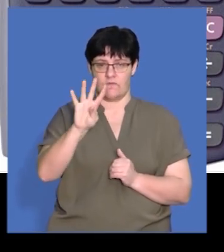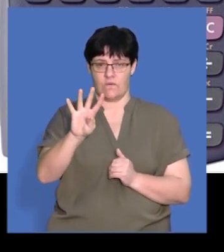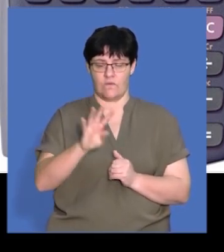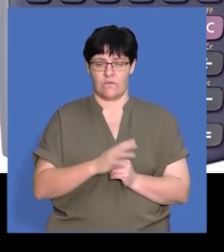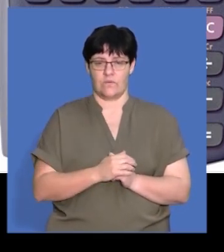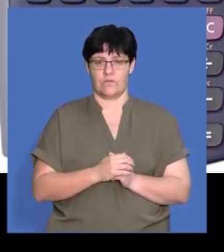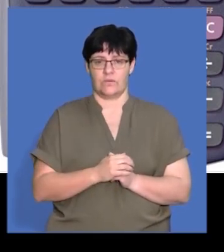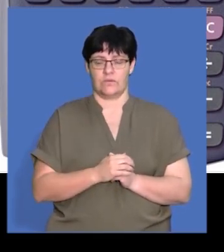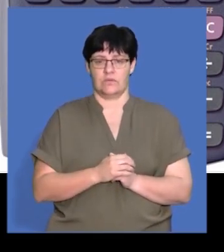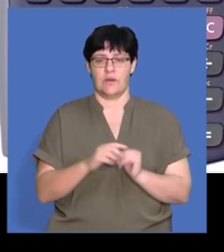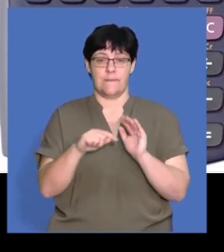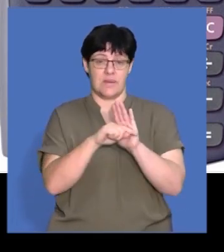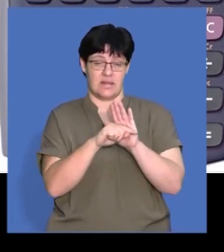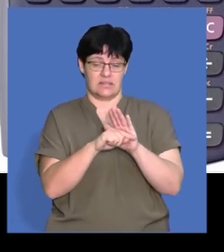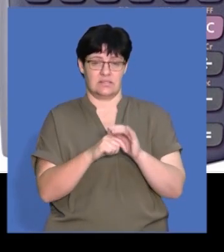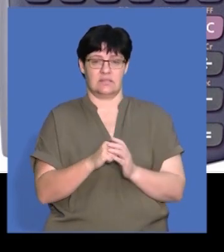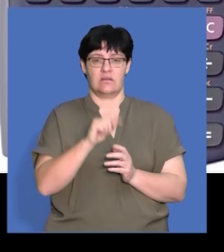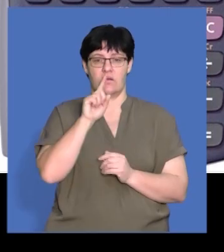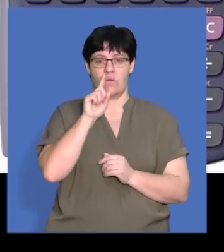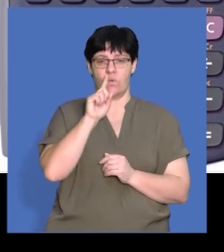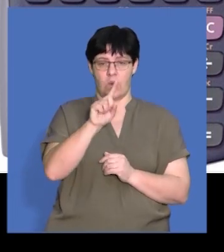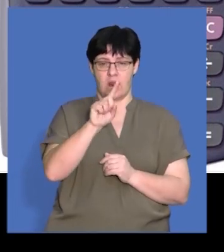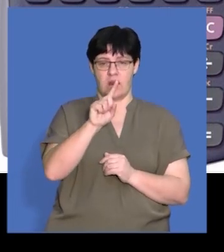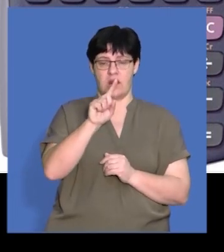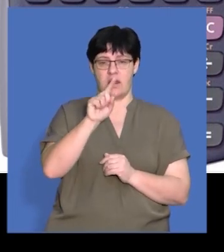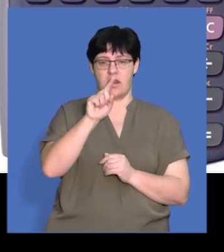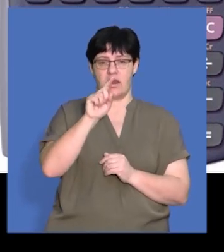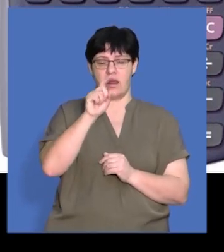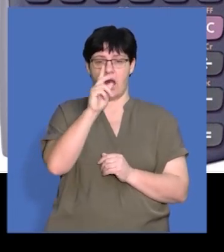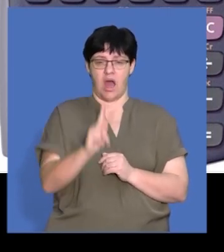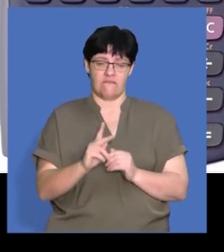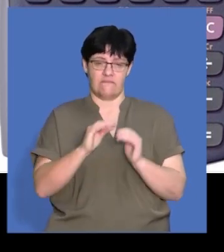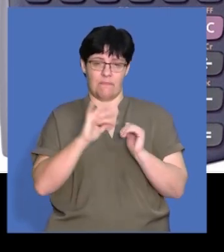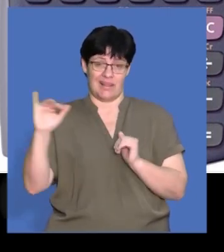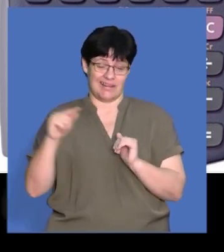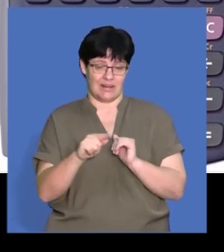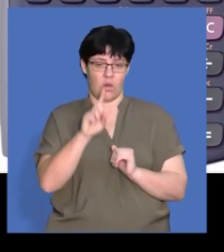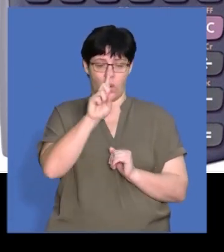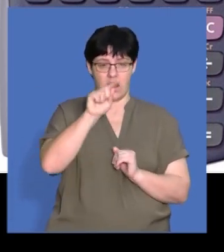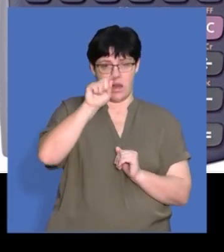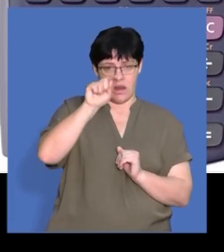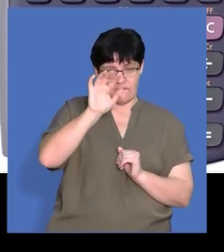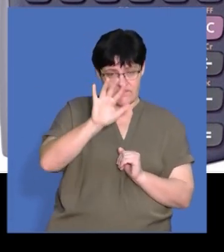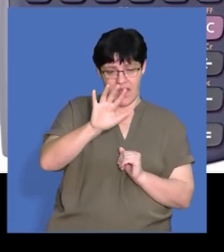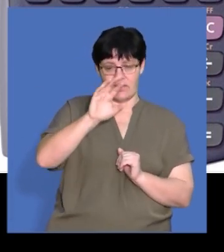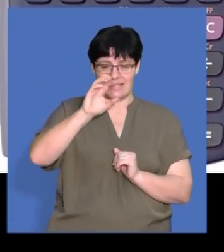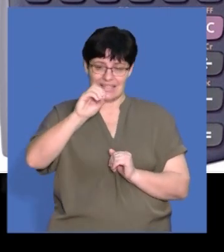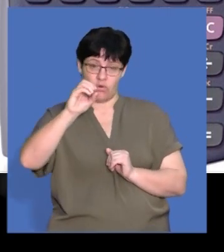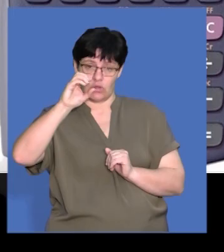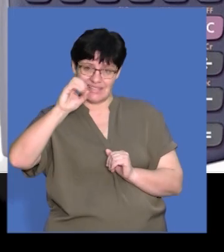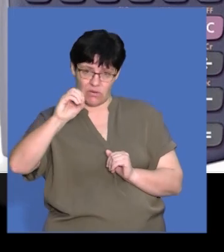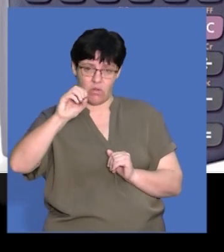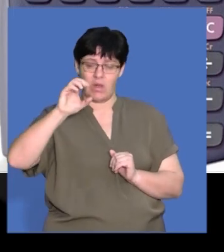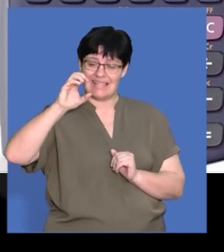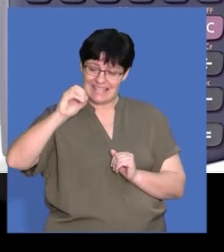2,037,924 minus 1.5 million. So when I do my 1.5 million, I've got to be careful that I get